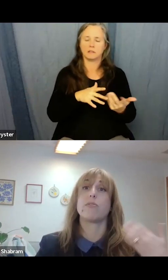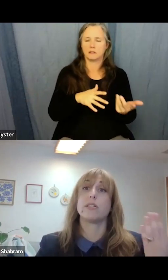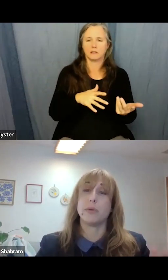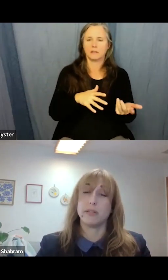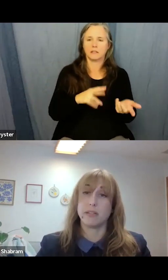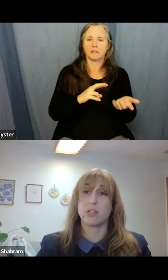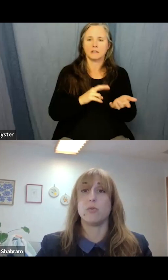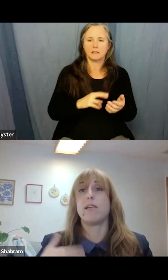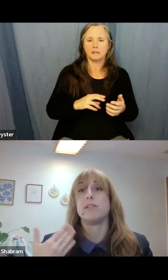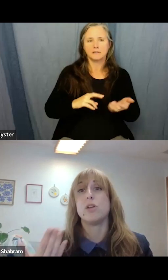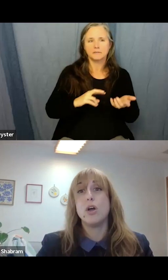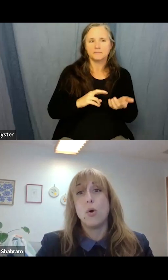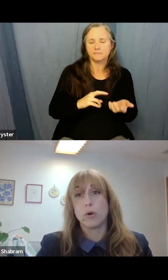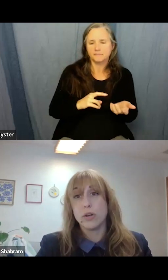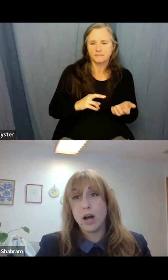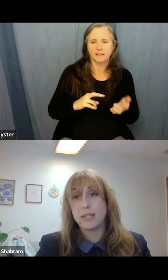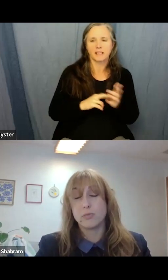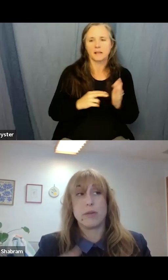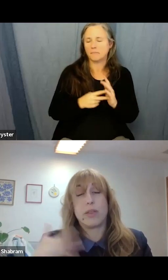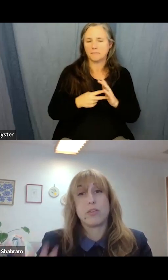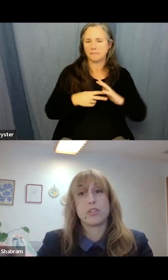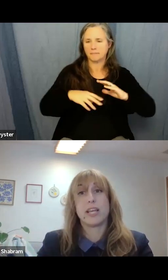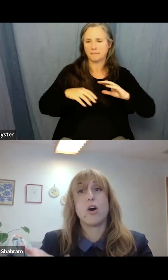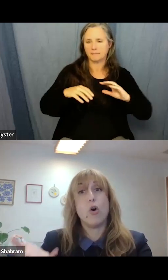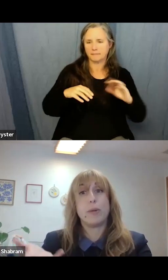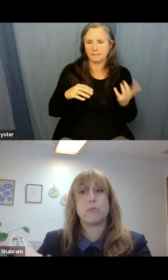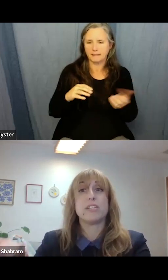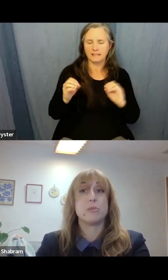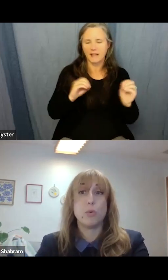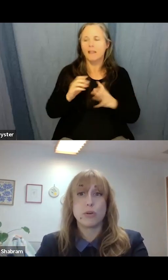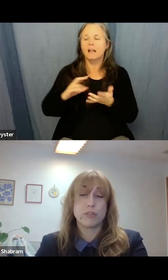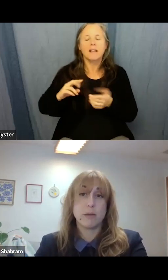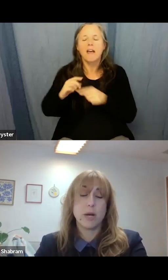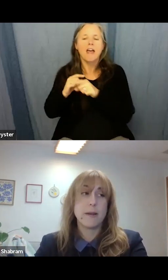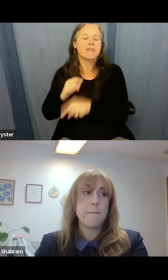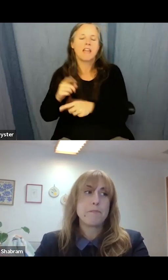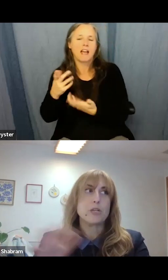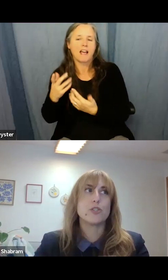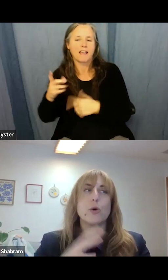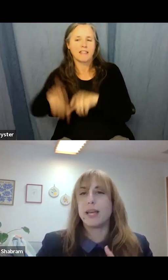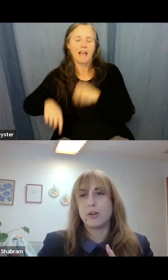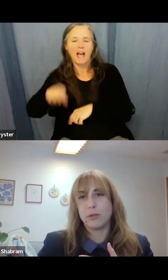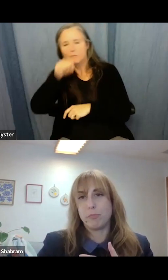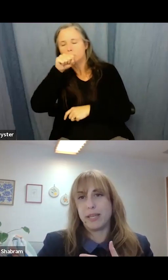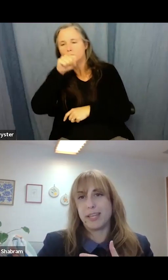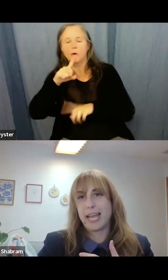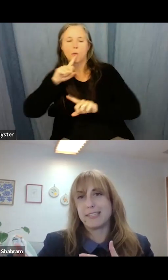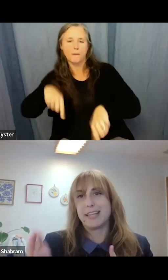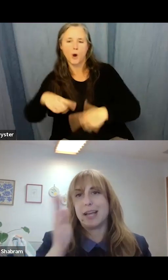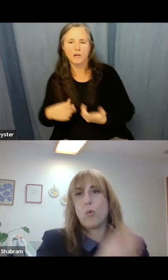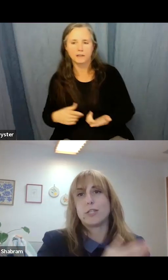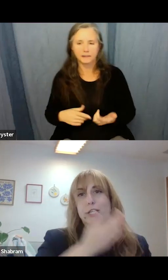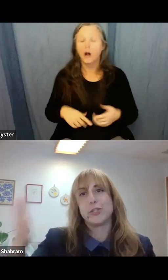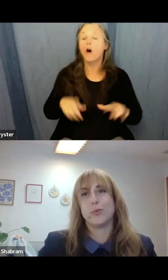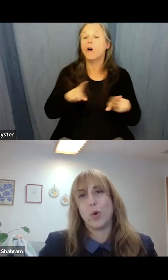not, whether they're experiencing sexual violence or not, right? Whether they're just like hoping to provide support for someone, so that it couldn't be the case